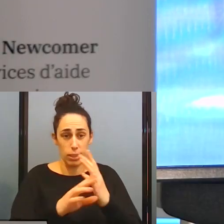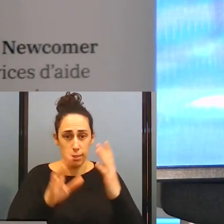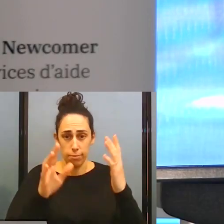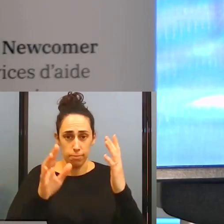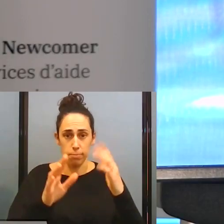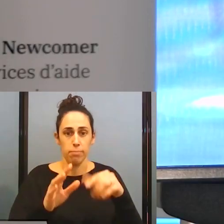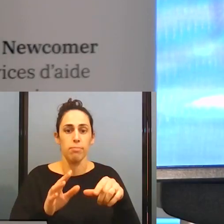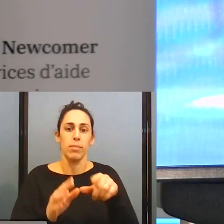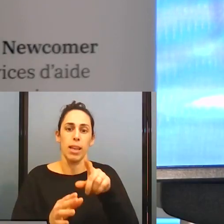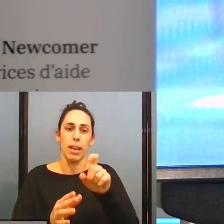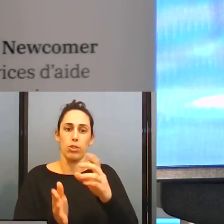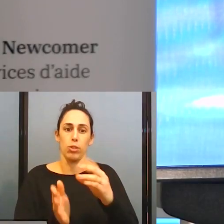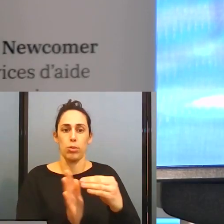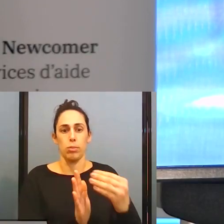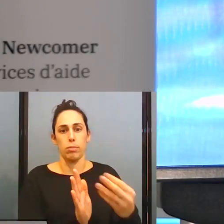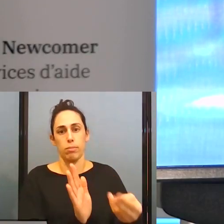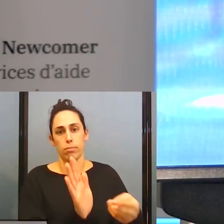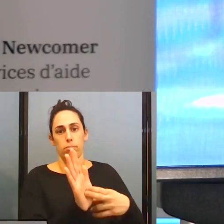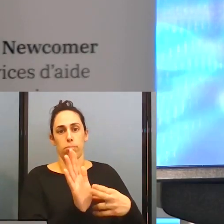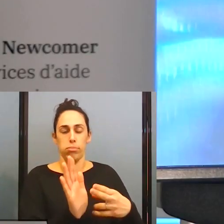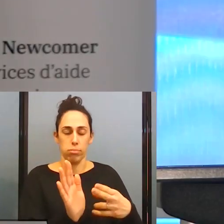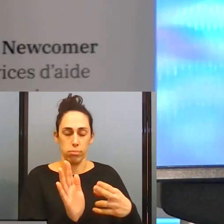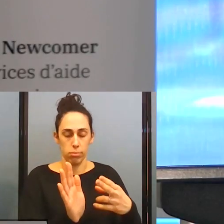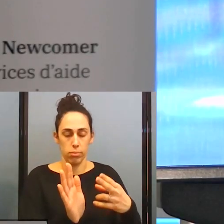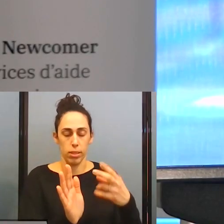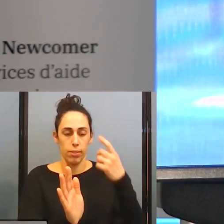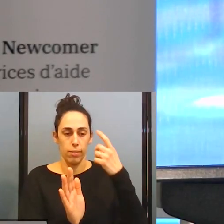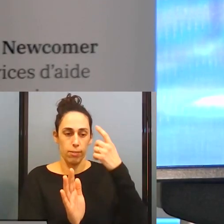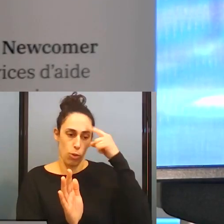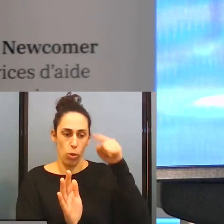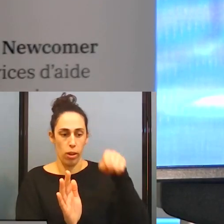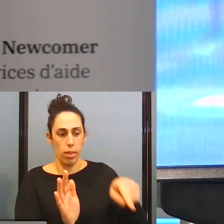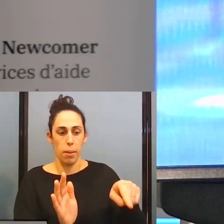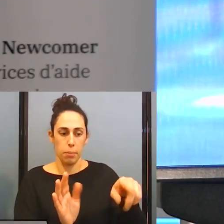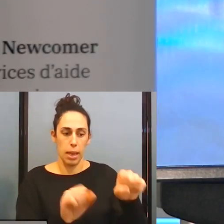should be allowed to attend school and fee exempt.